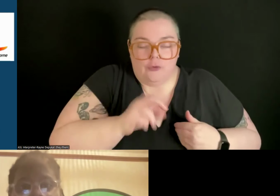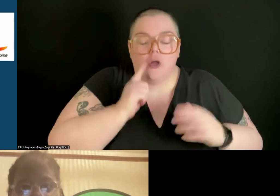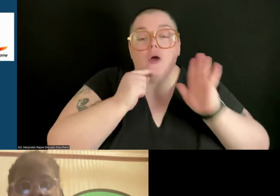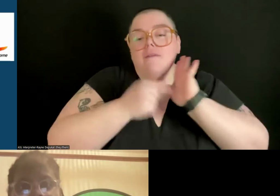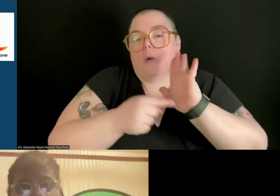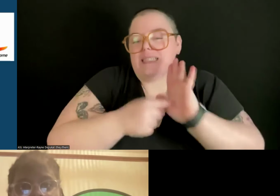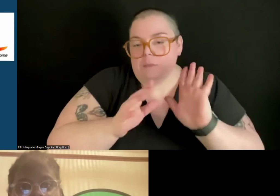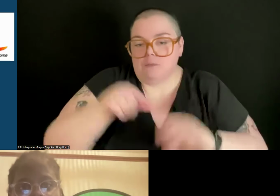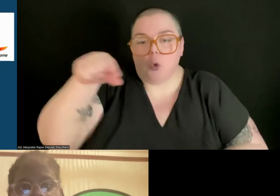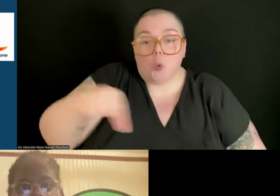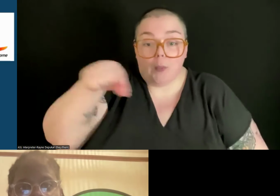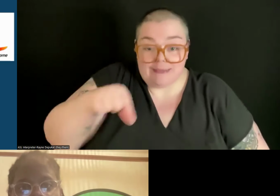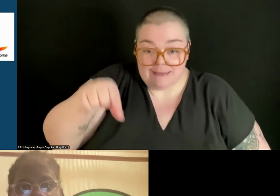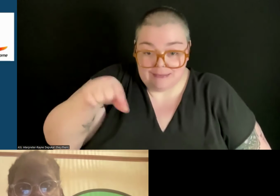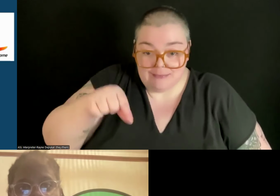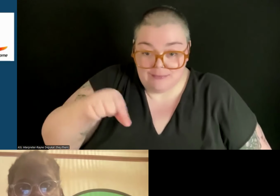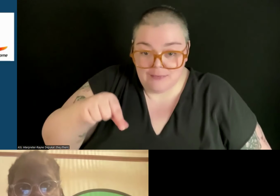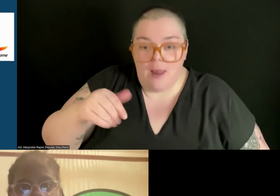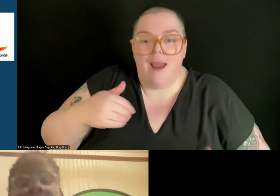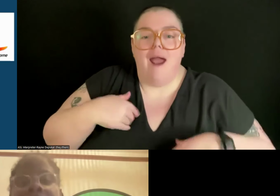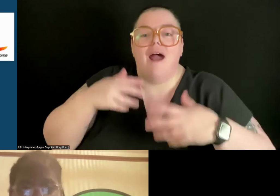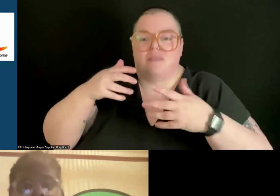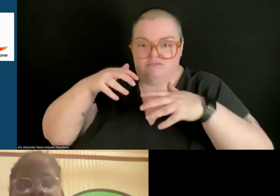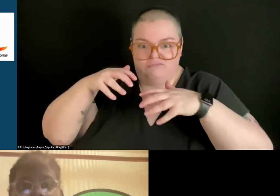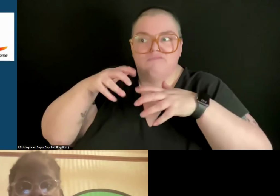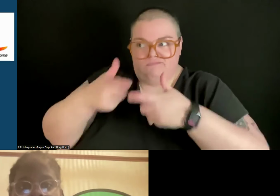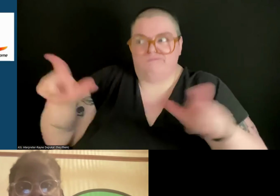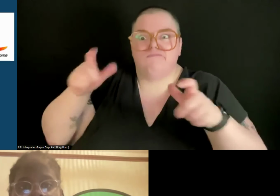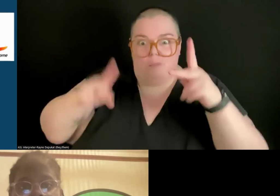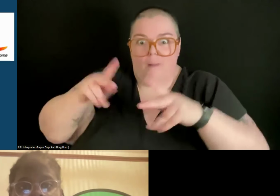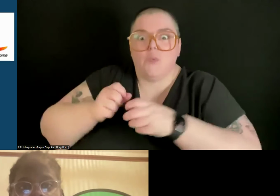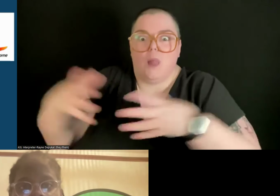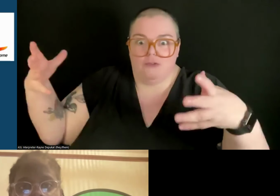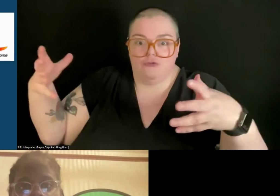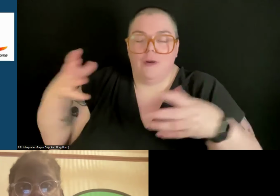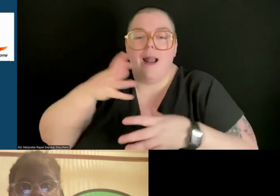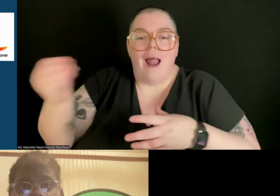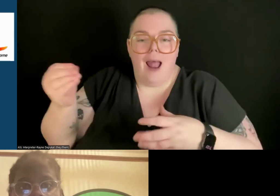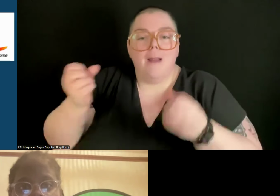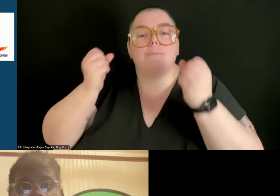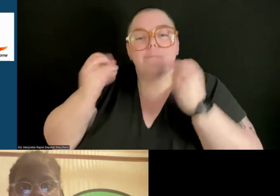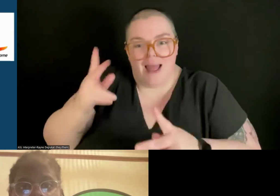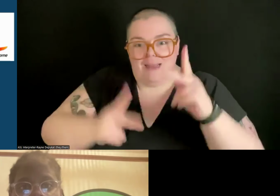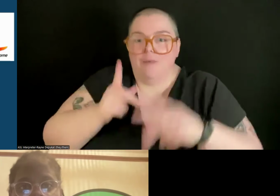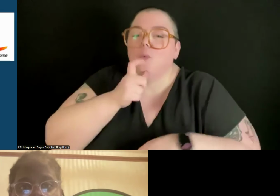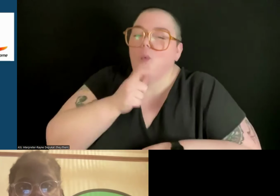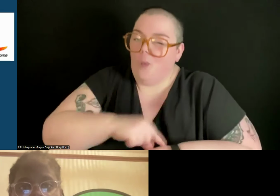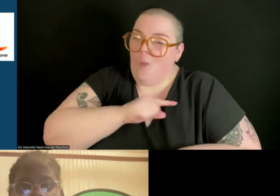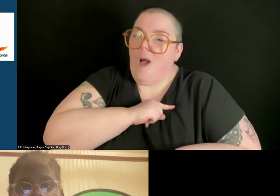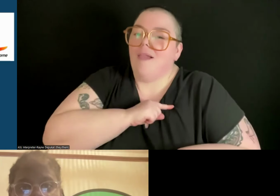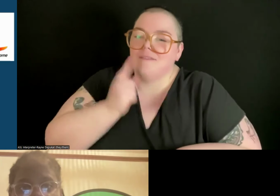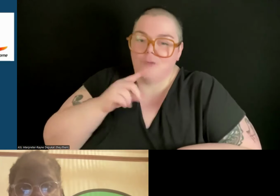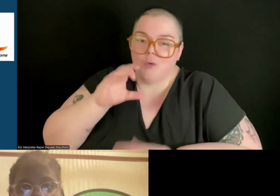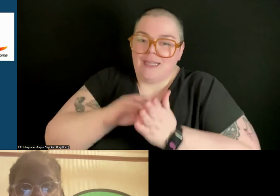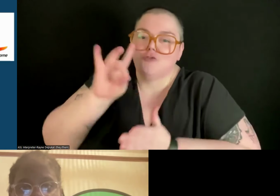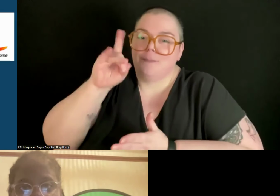Quincy that has a large population and a lot of people who income qualify for Section 8, their